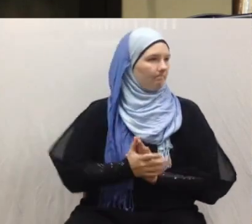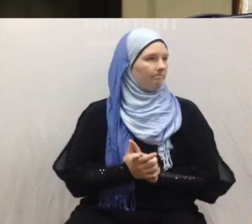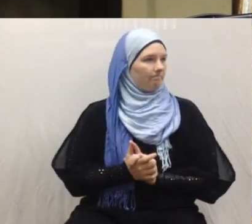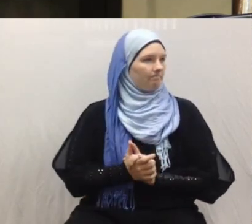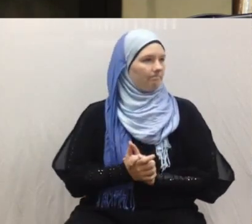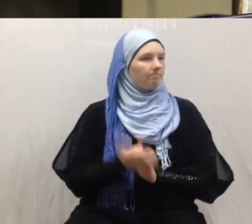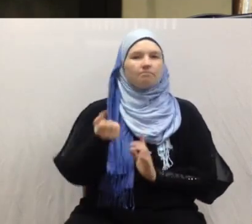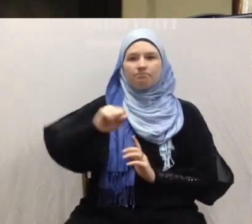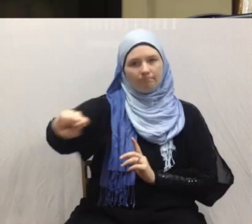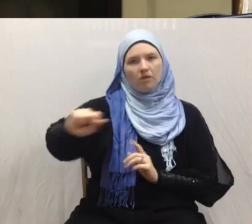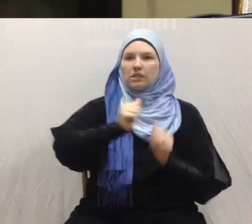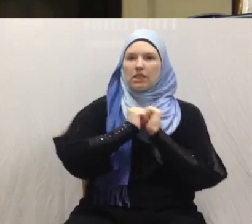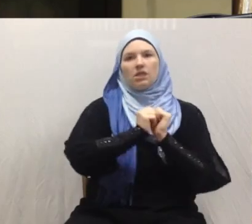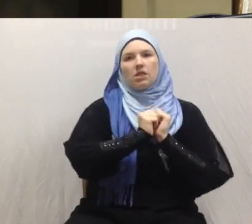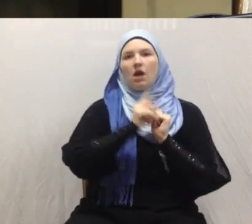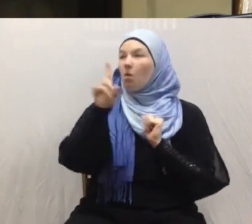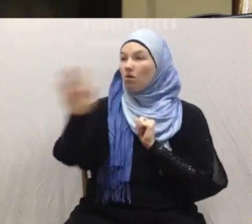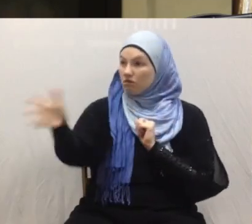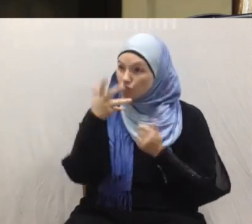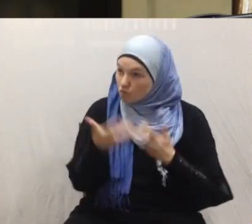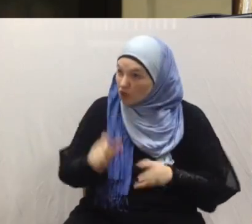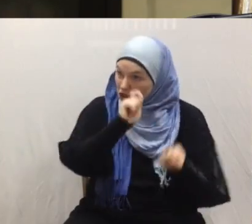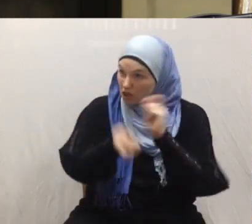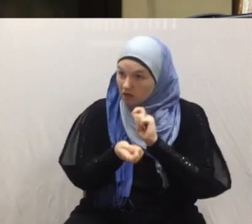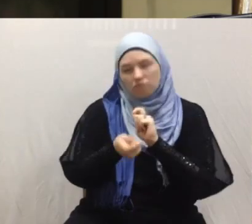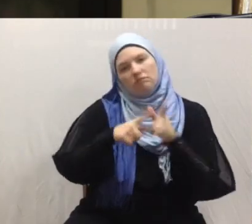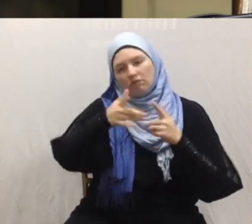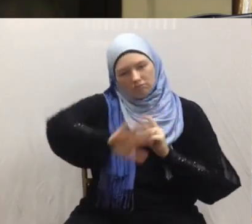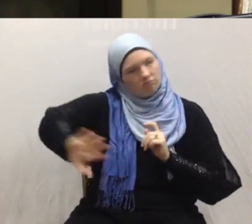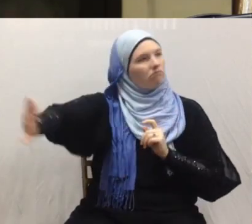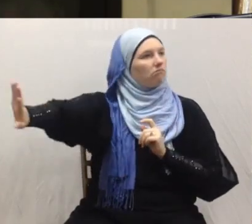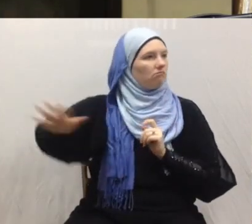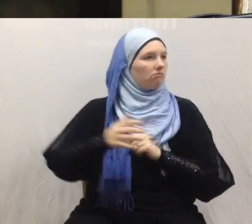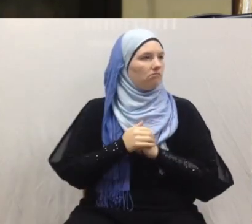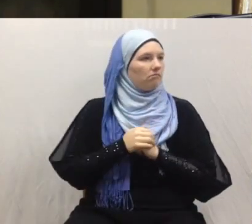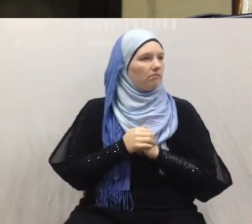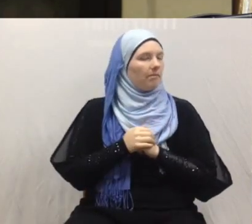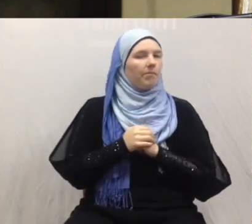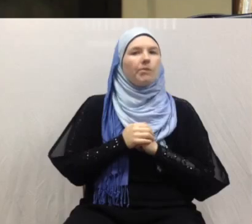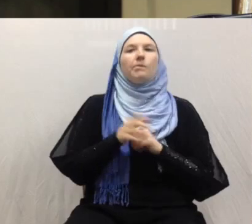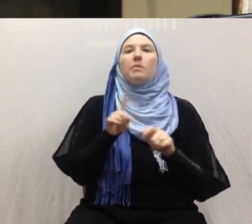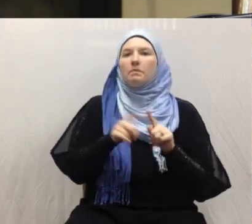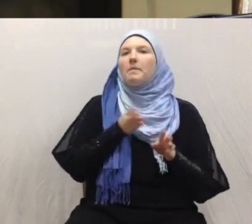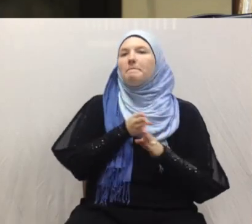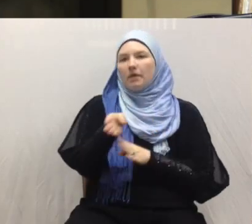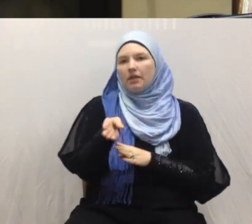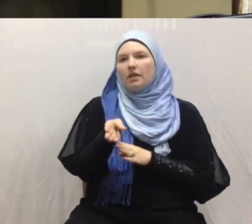both resistance and correction by the society as a whole, but primarily